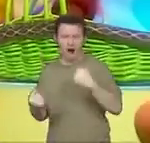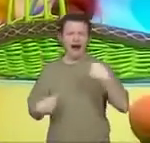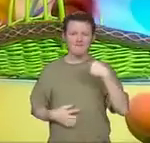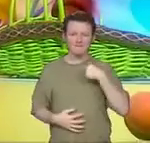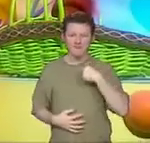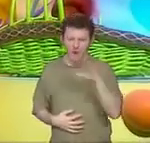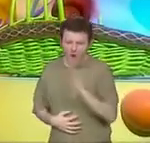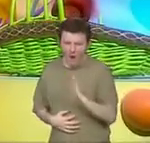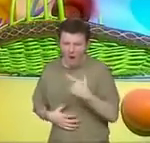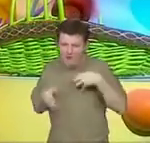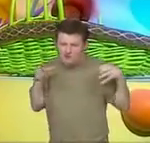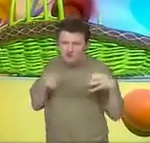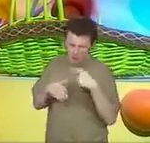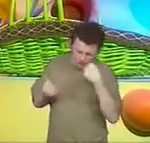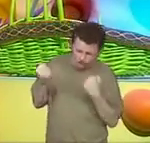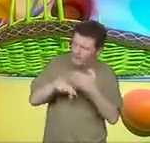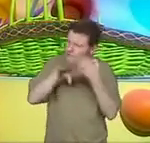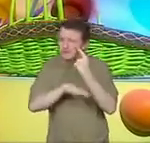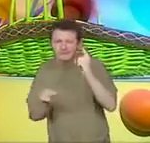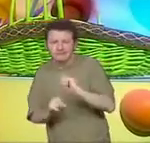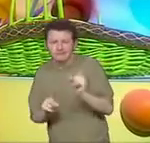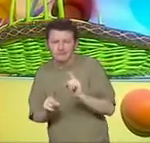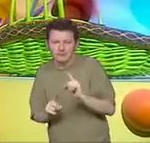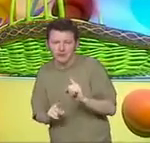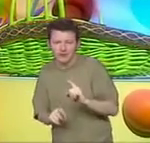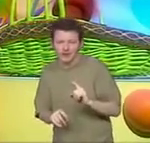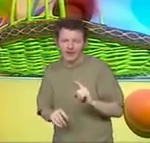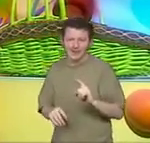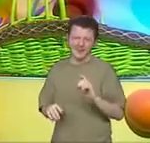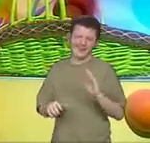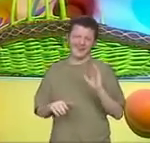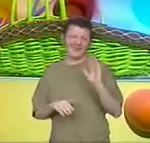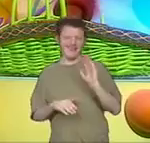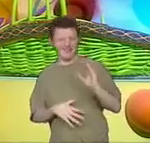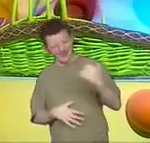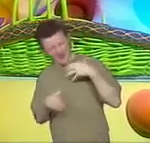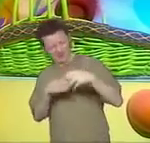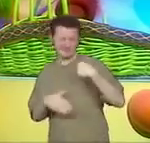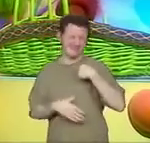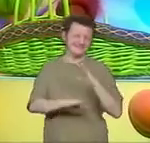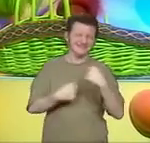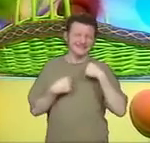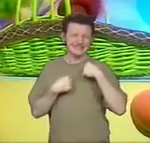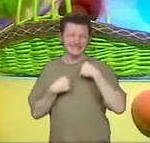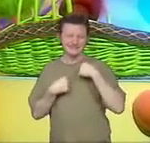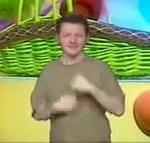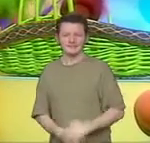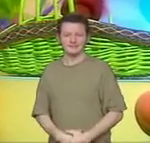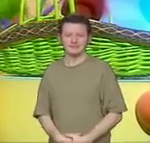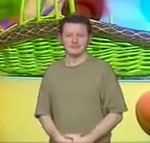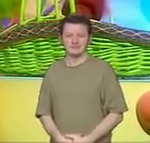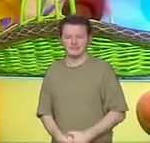And I'll work out how many hoobnips we need while we drive along. Hoobnips. Groove? Groove, are you